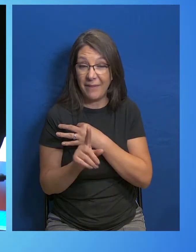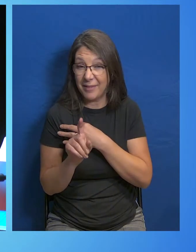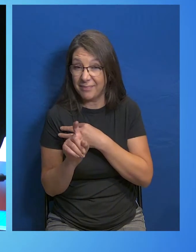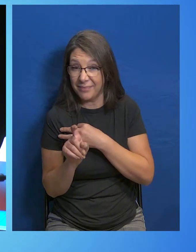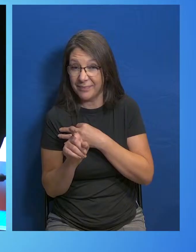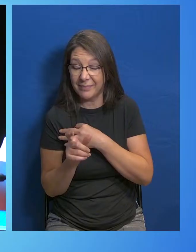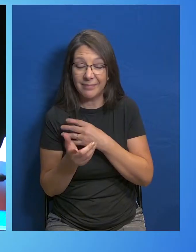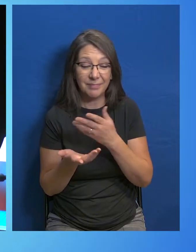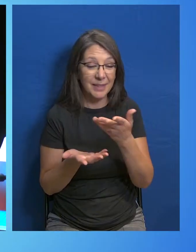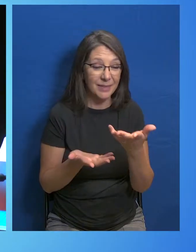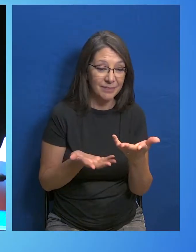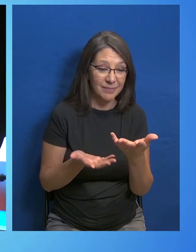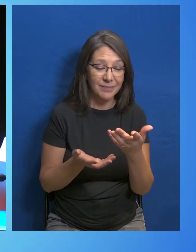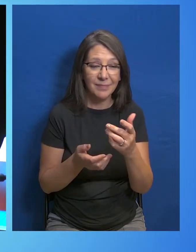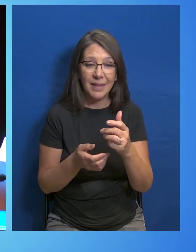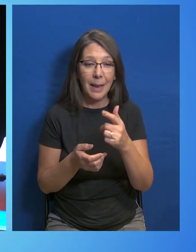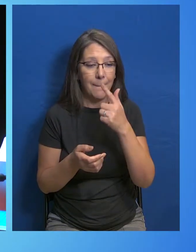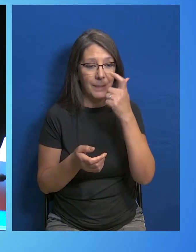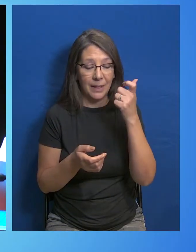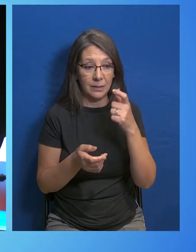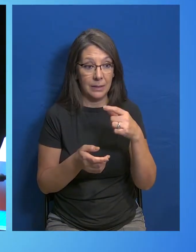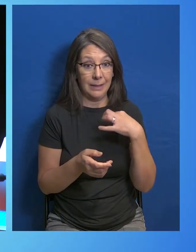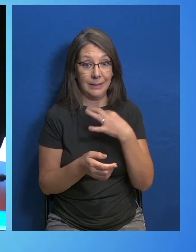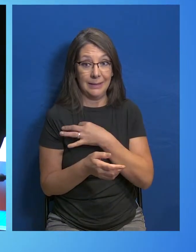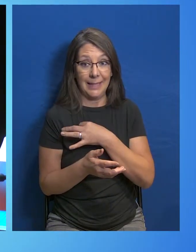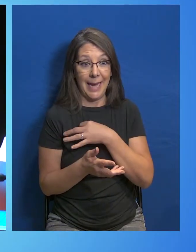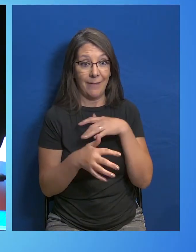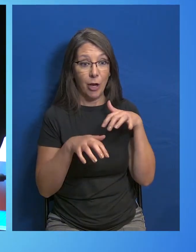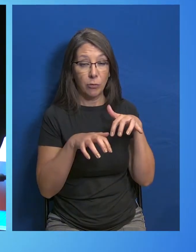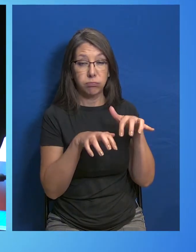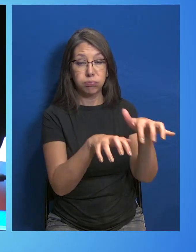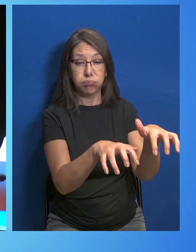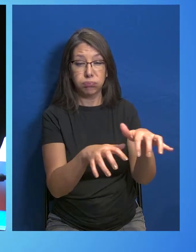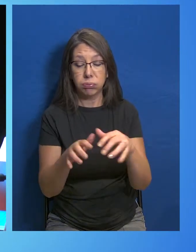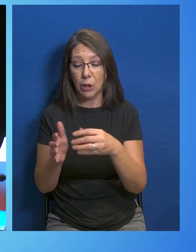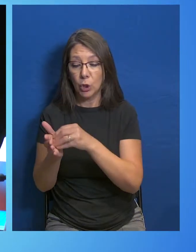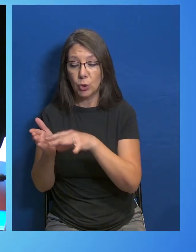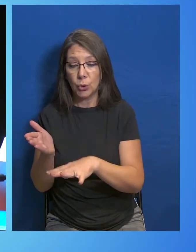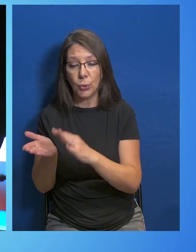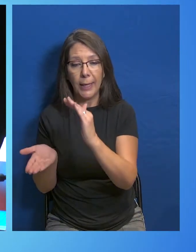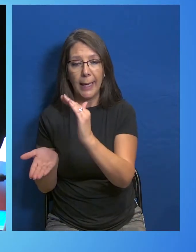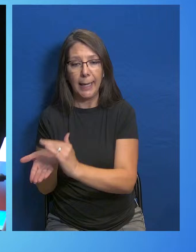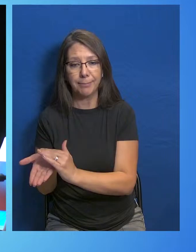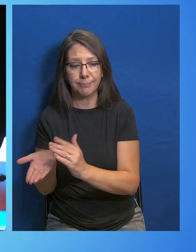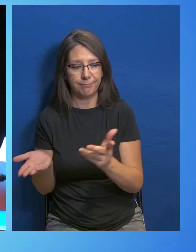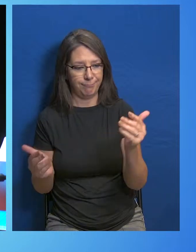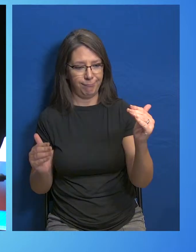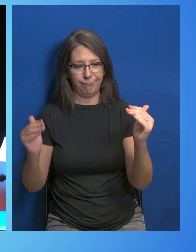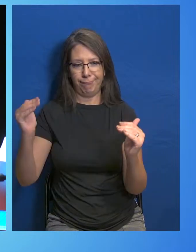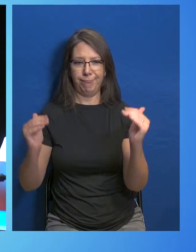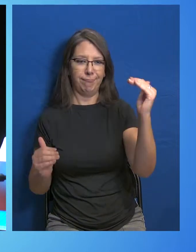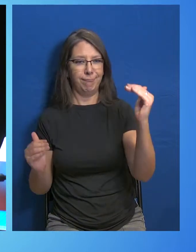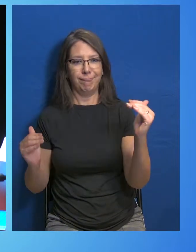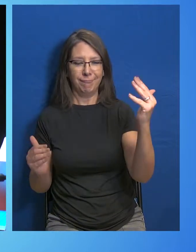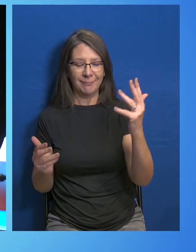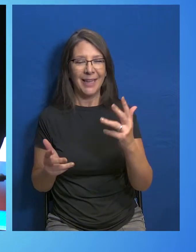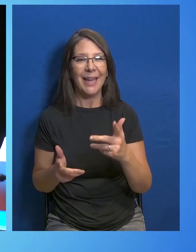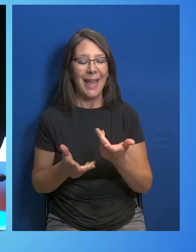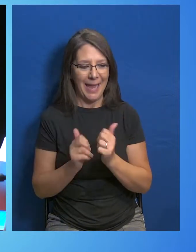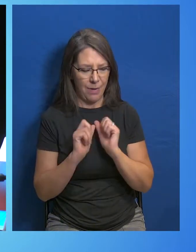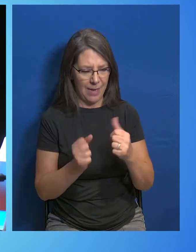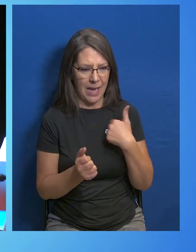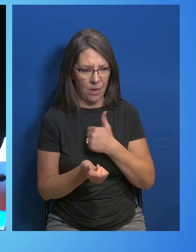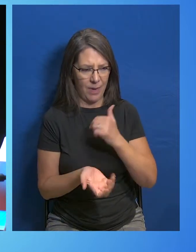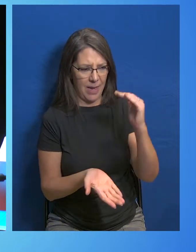not keeping up with the student decline. We've had to continue looking at ways to reduce personnel costs. As